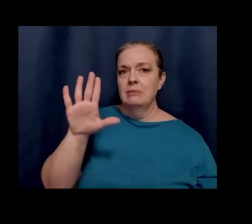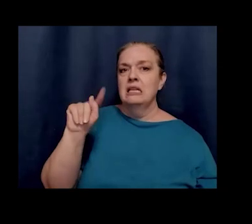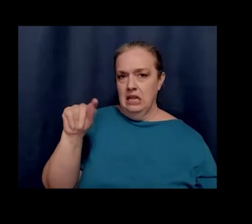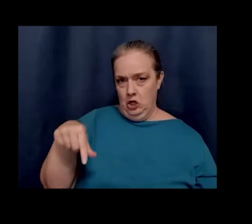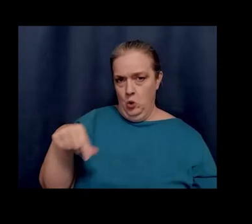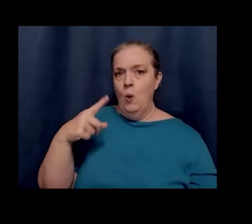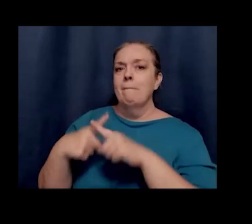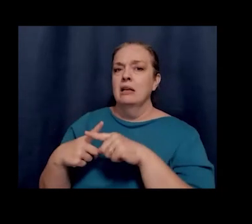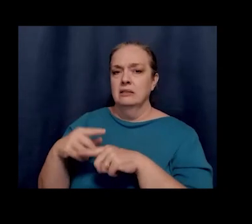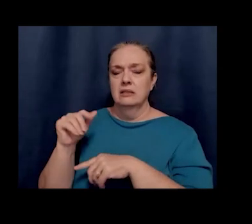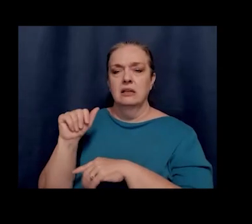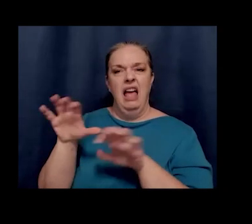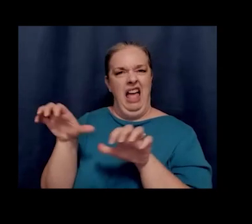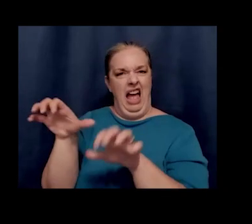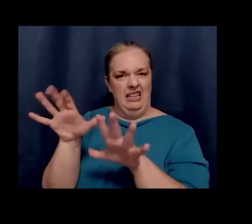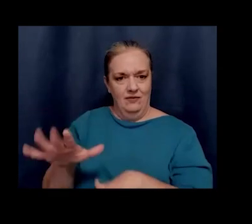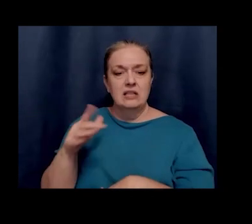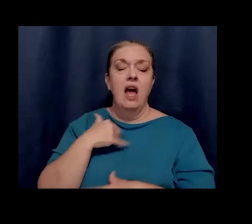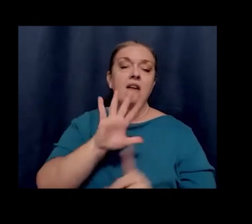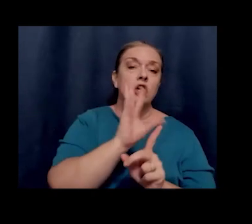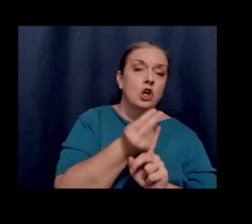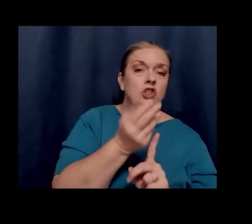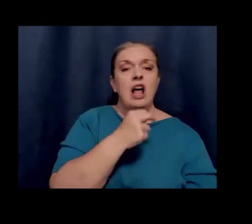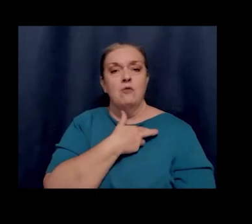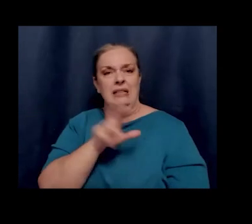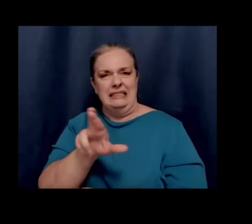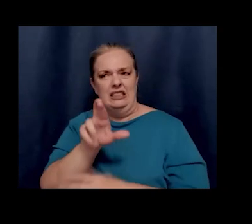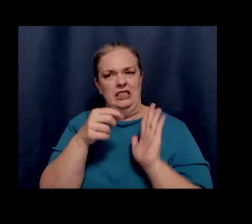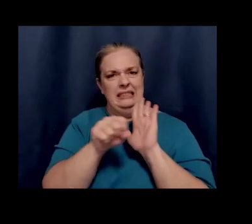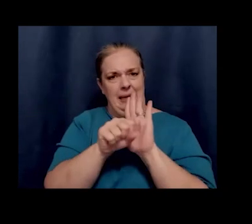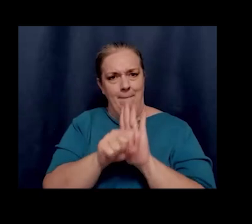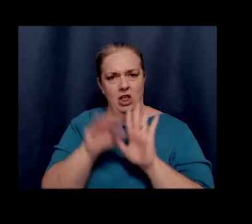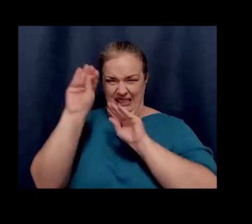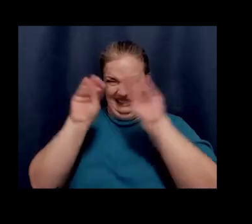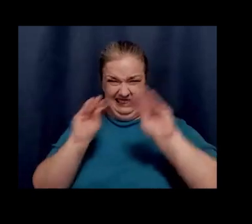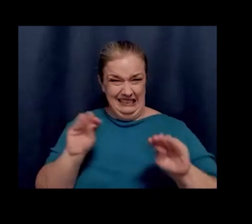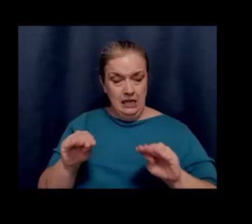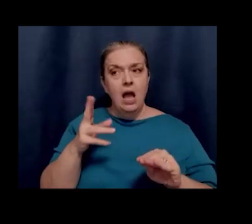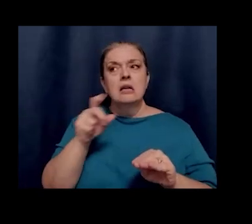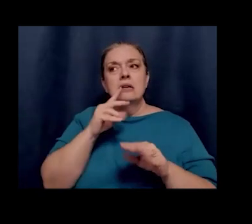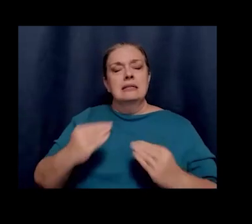activist fused cultural and religious symbols and designs using global inspiration.